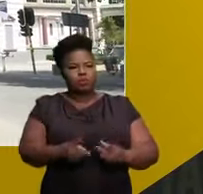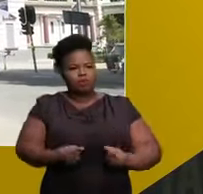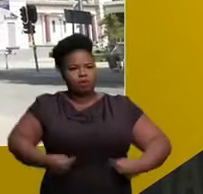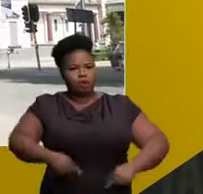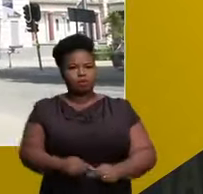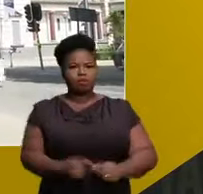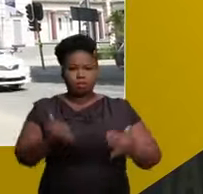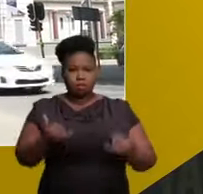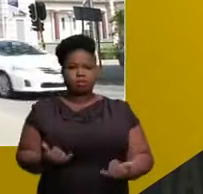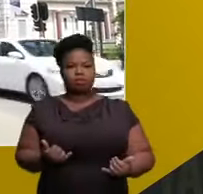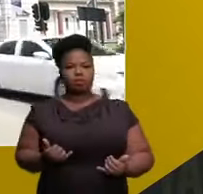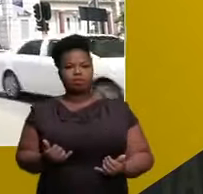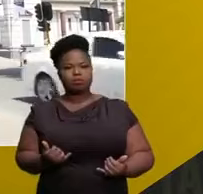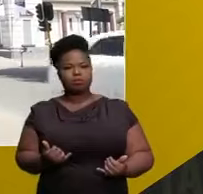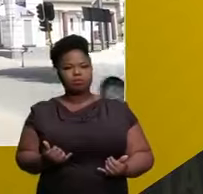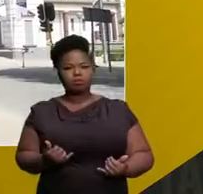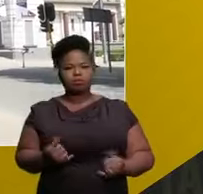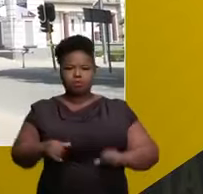to take